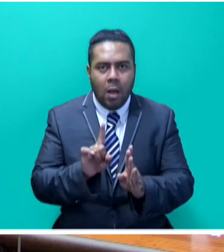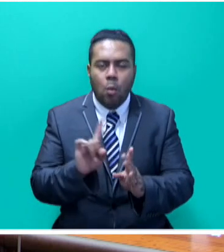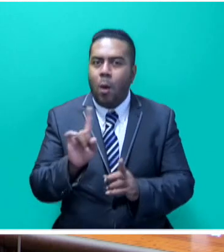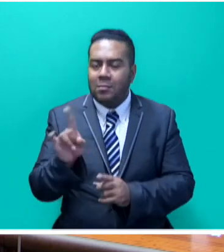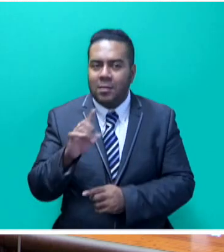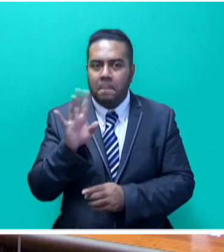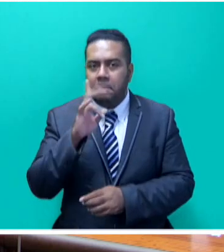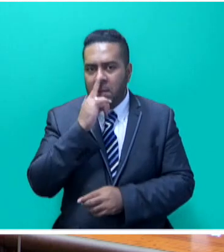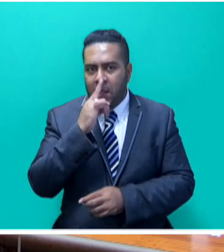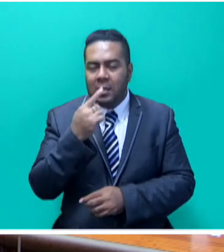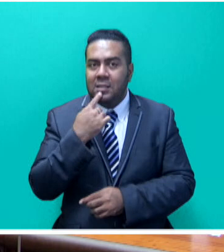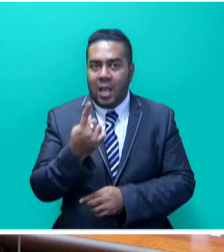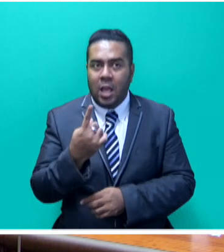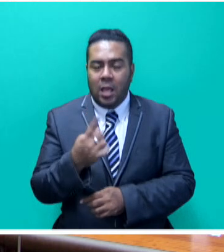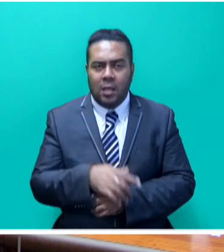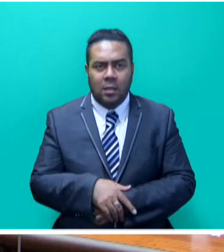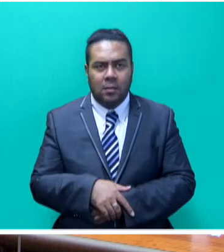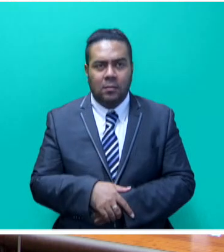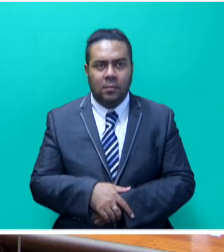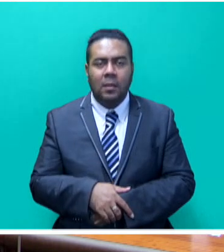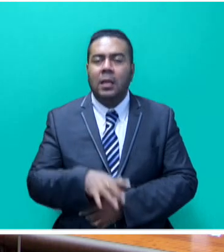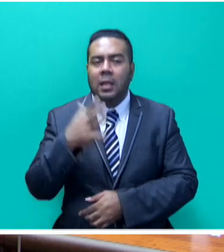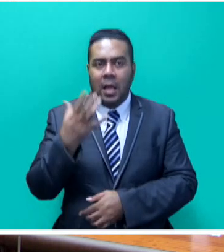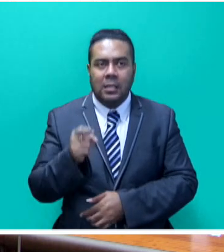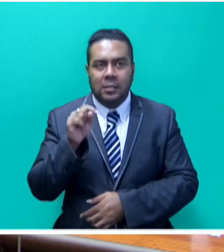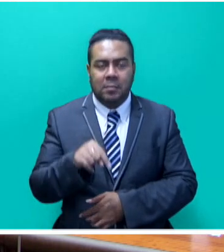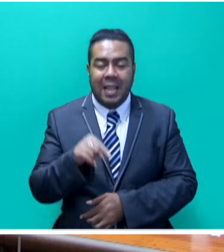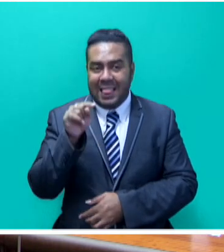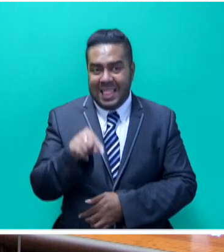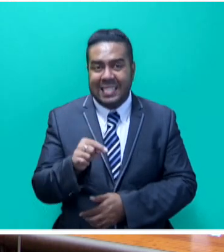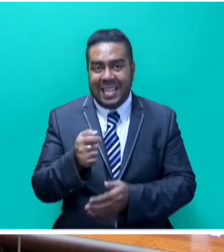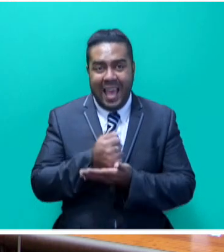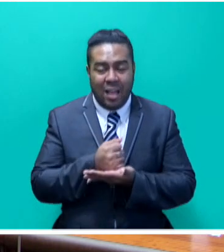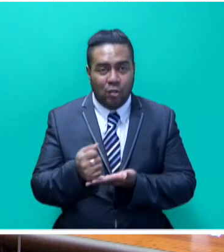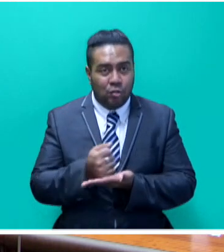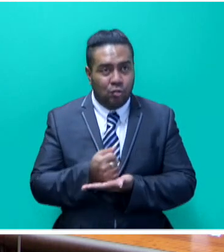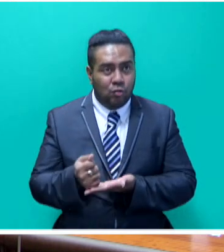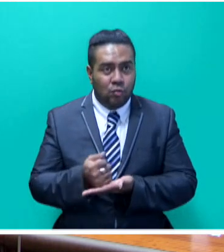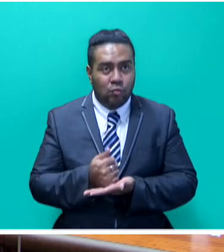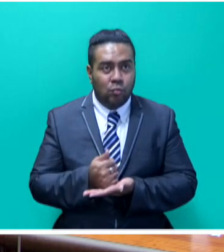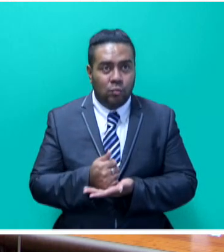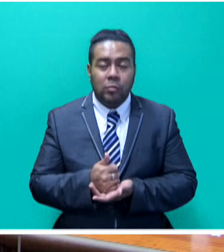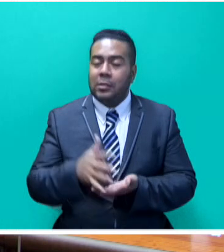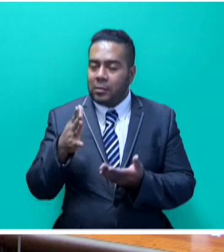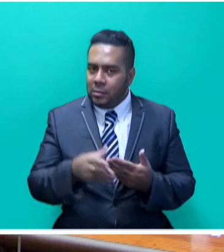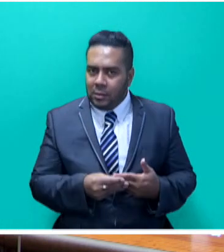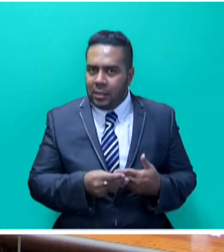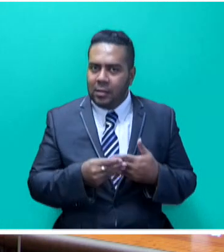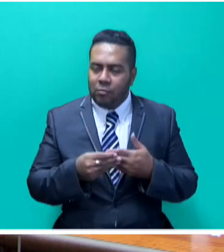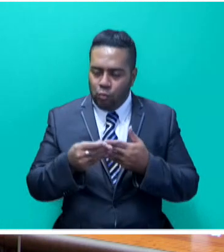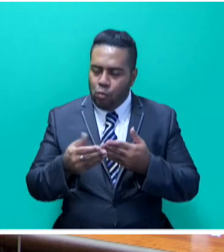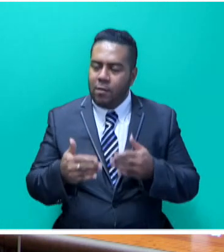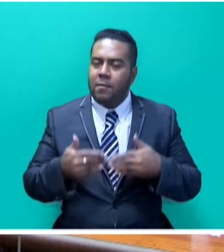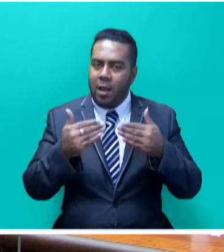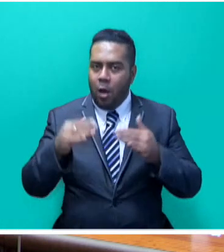on social media say. It has been these decisive actions that has actually lifted our nation